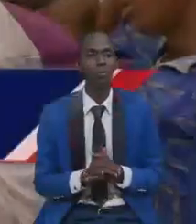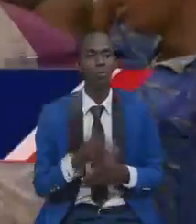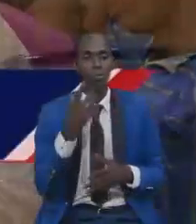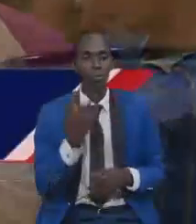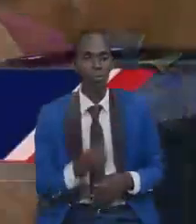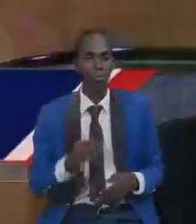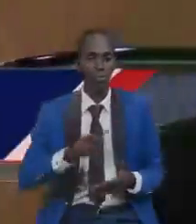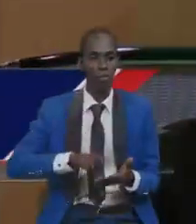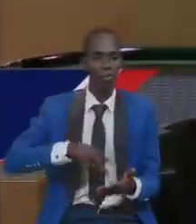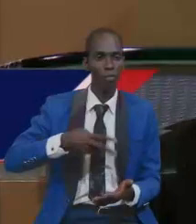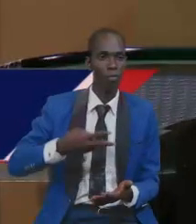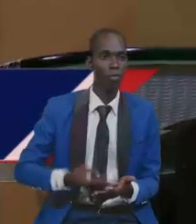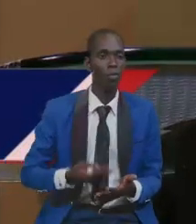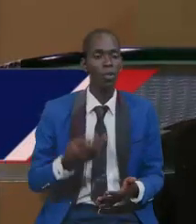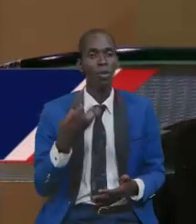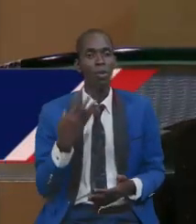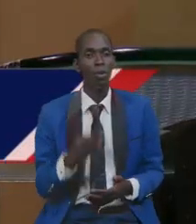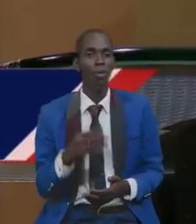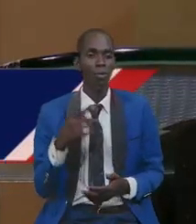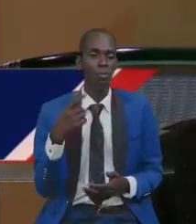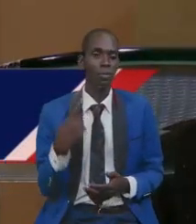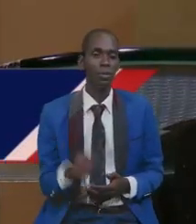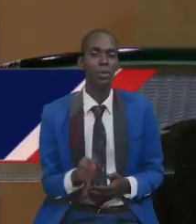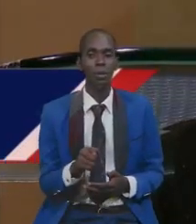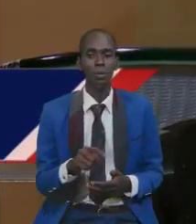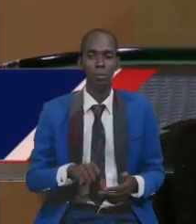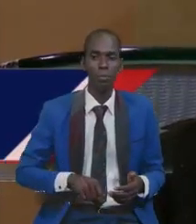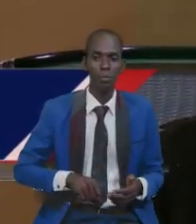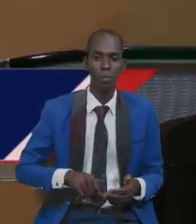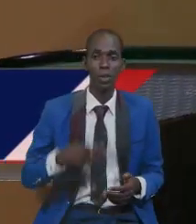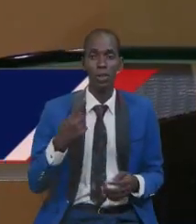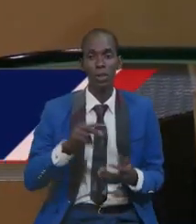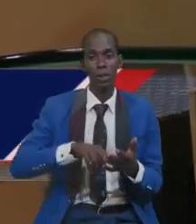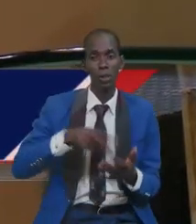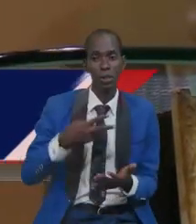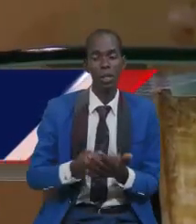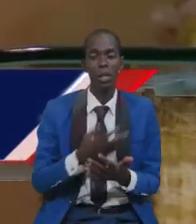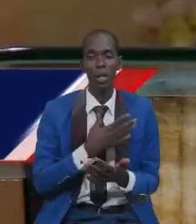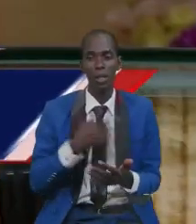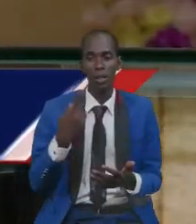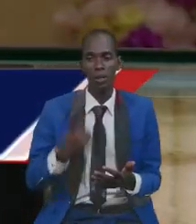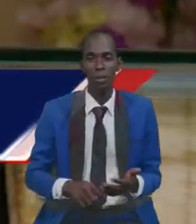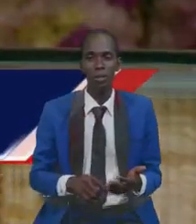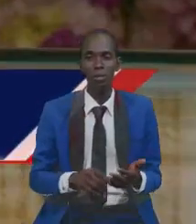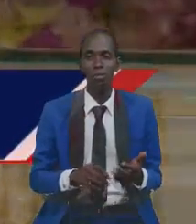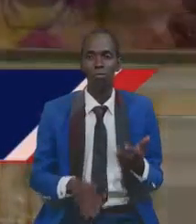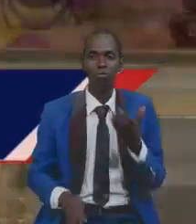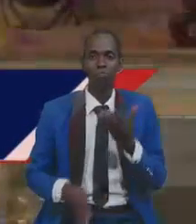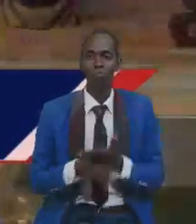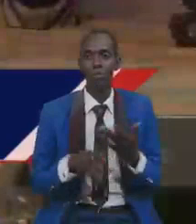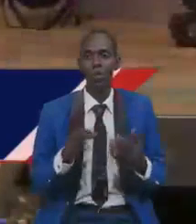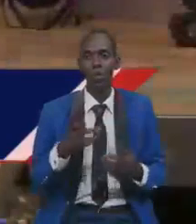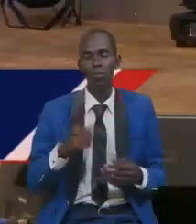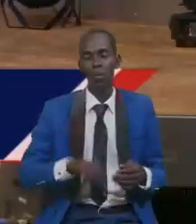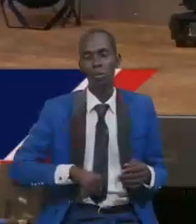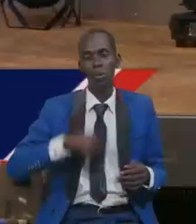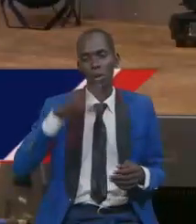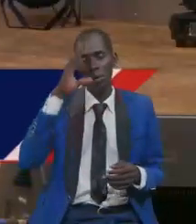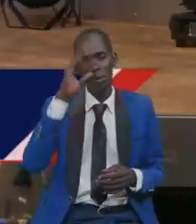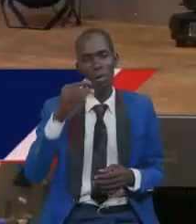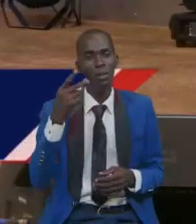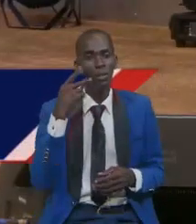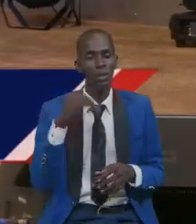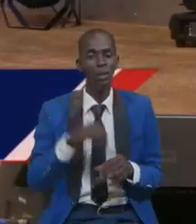the dethronement of the proud man. We've read about that in Daniel chapter 4, verses 13